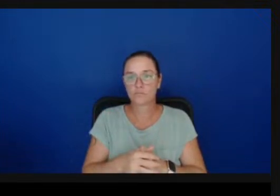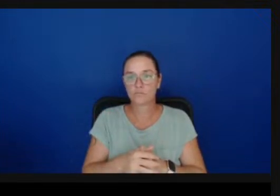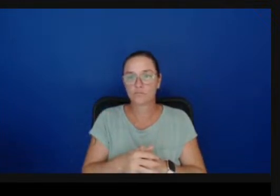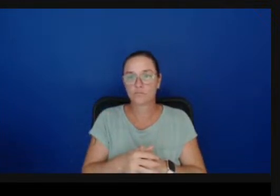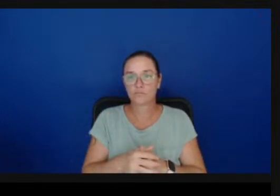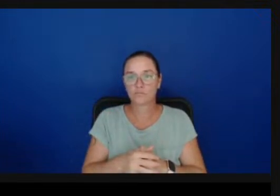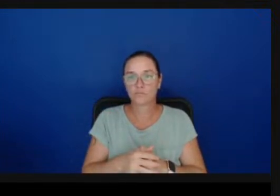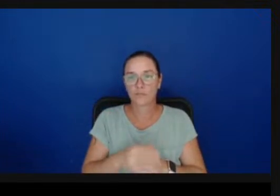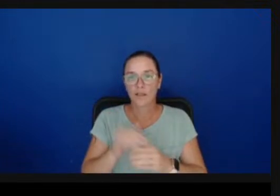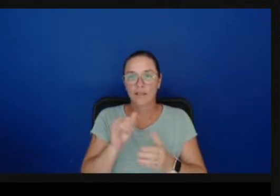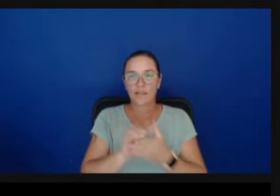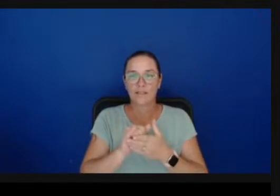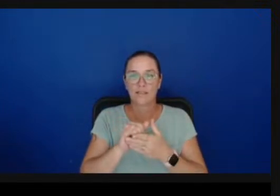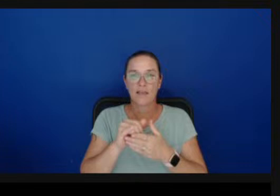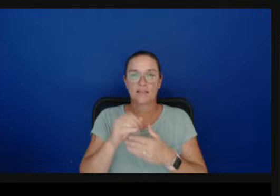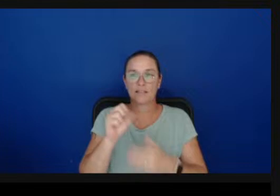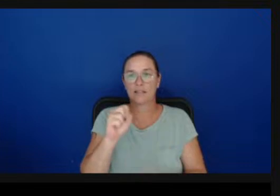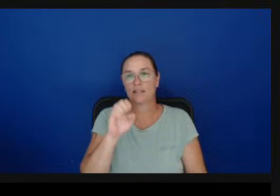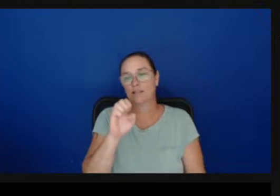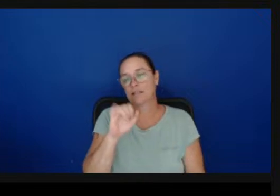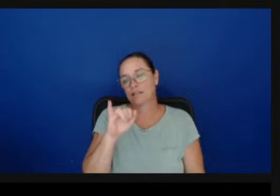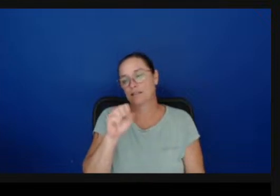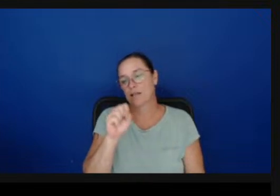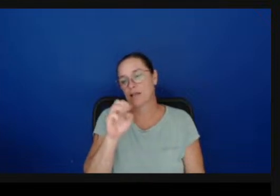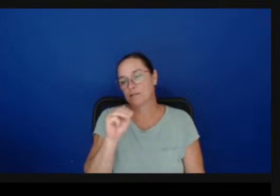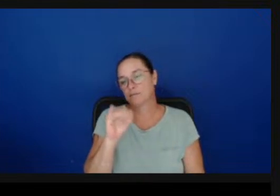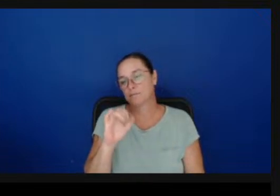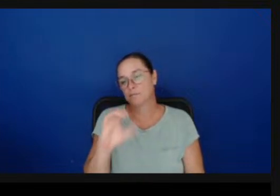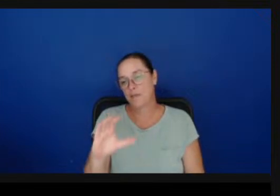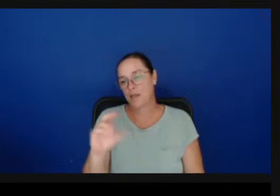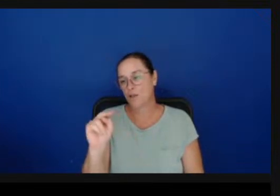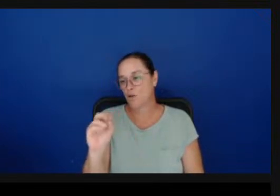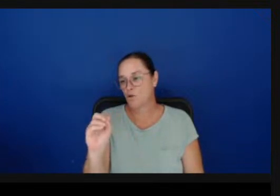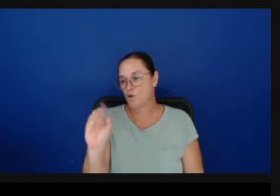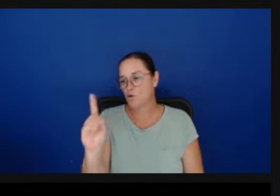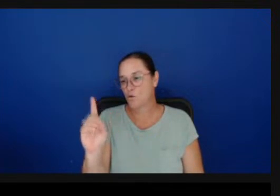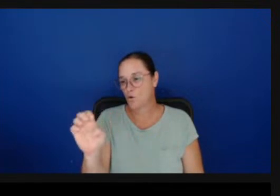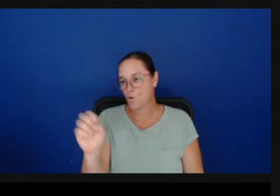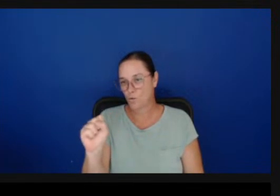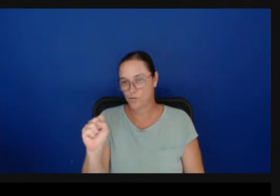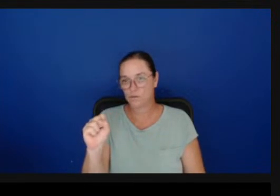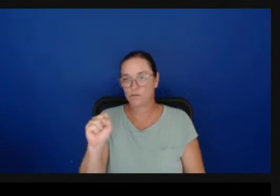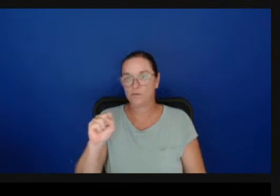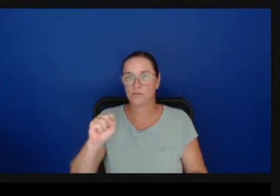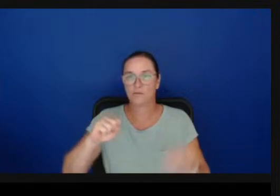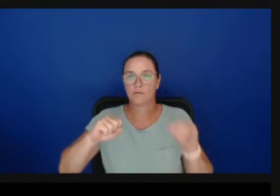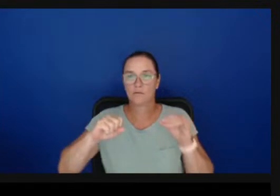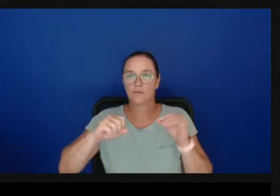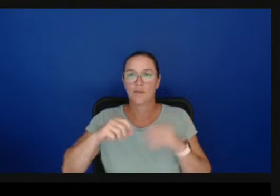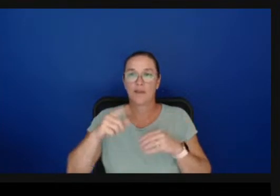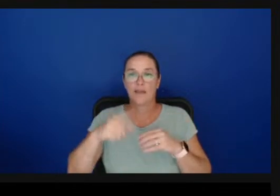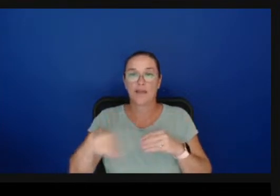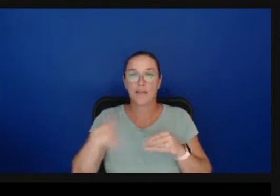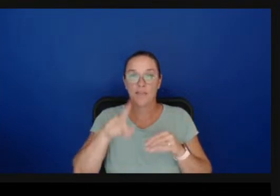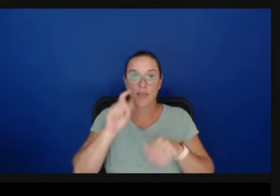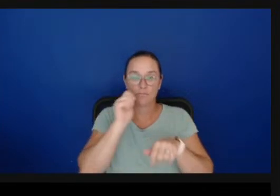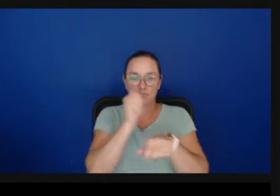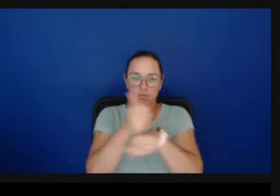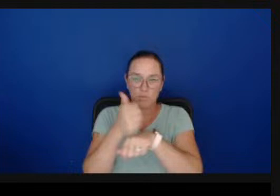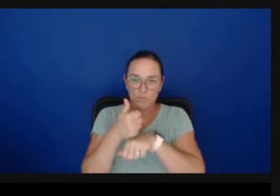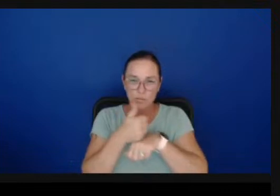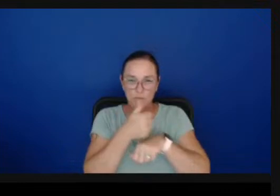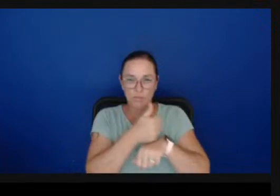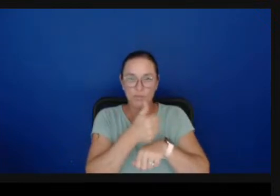seismic nodes, these little red triangles all over the place, that they actually deployed